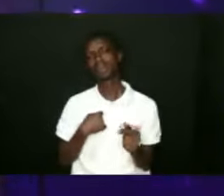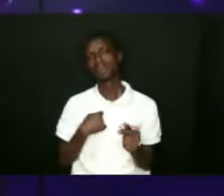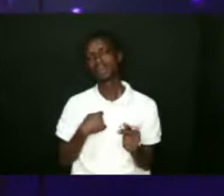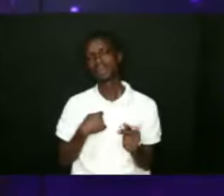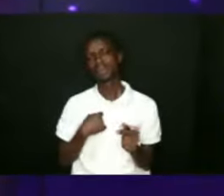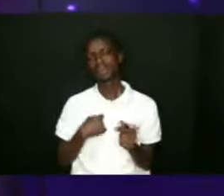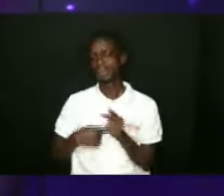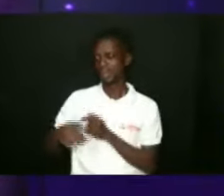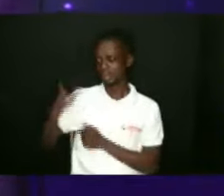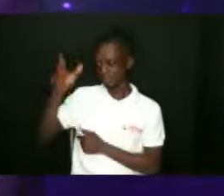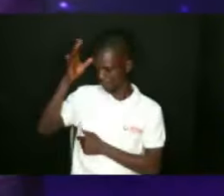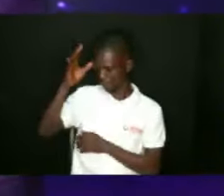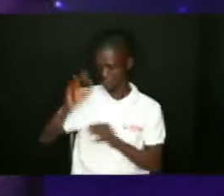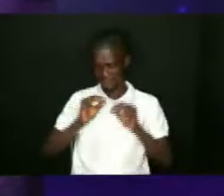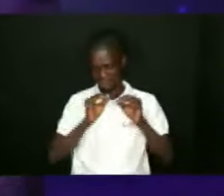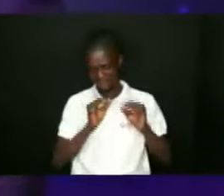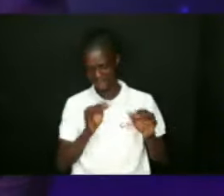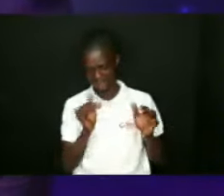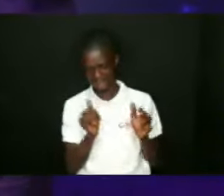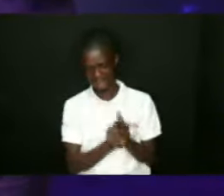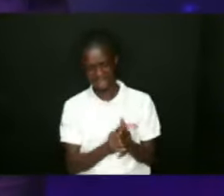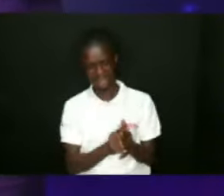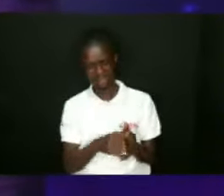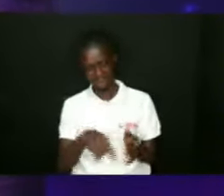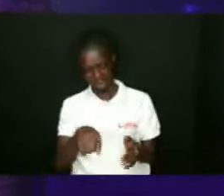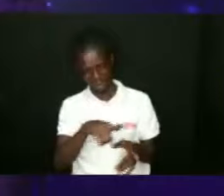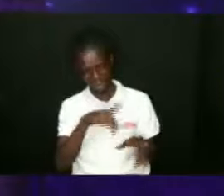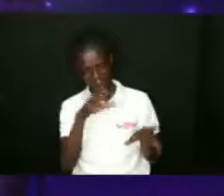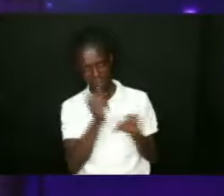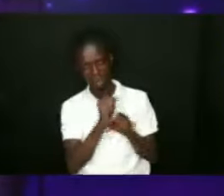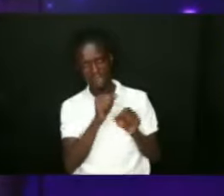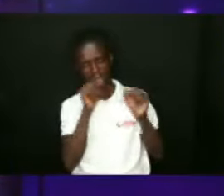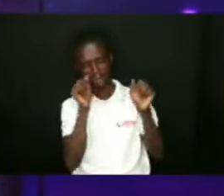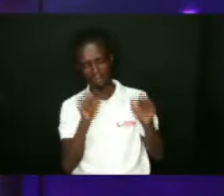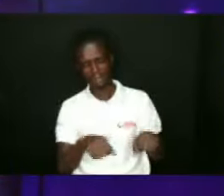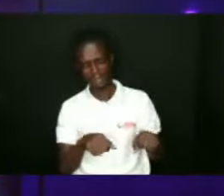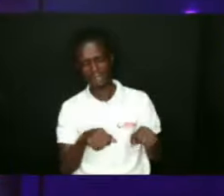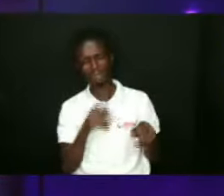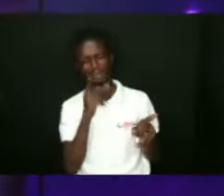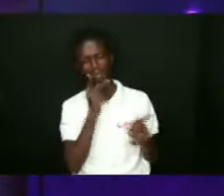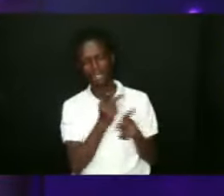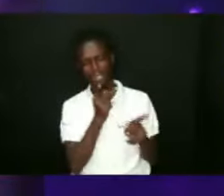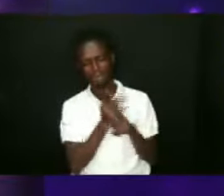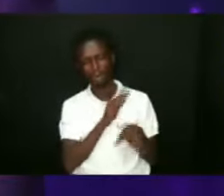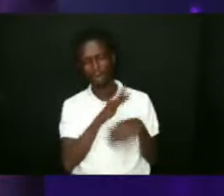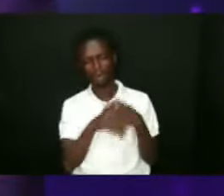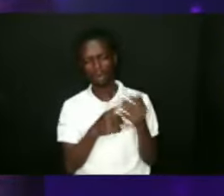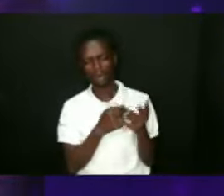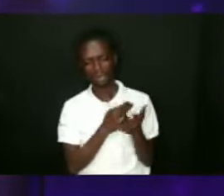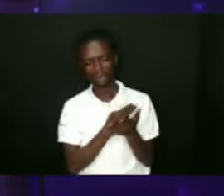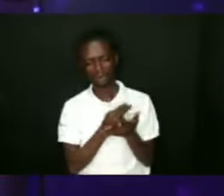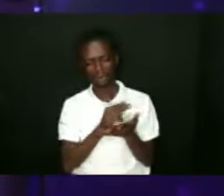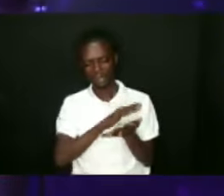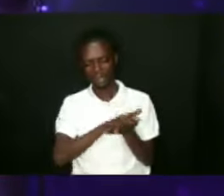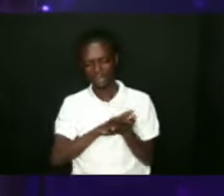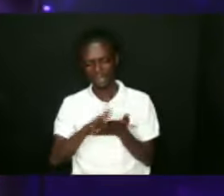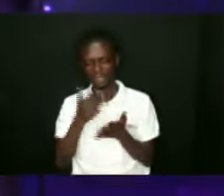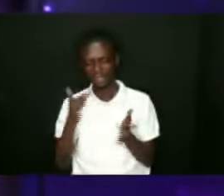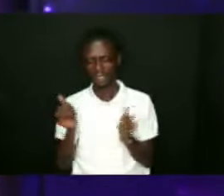Daddy said it means that we should have the ability to retain the cleansing that the Holy Ghost has given us. I